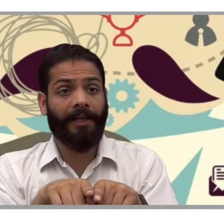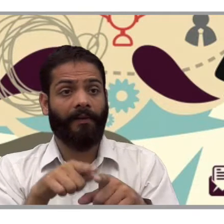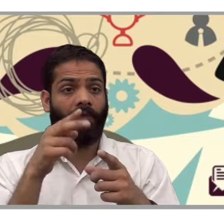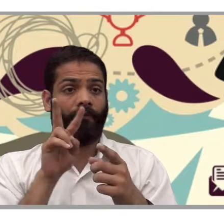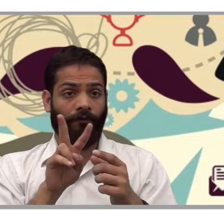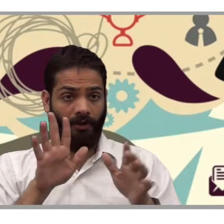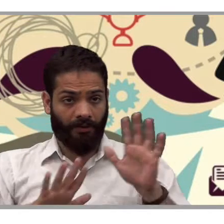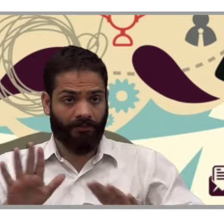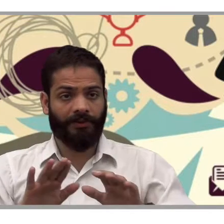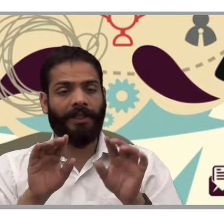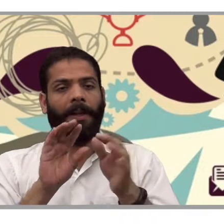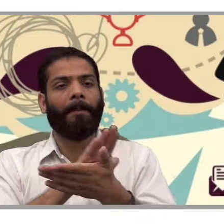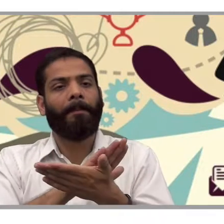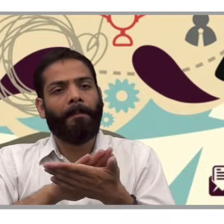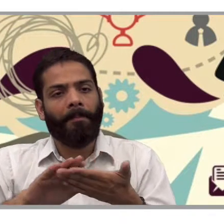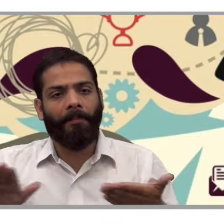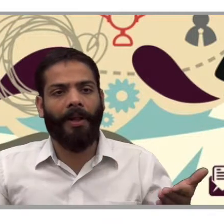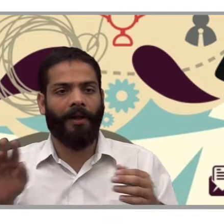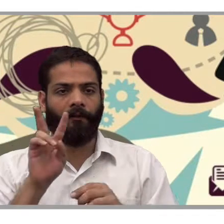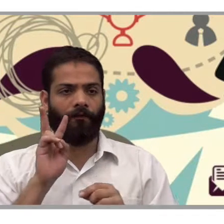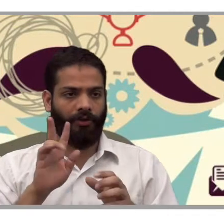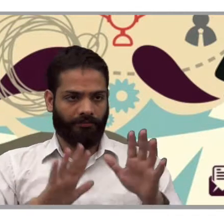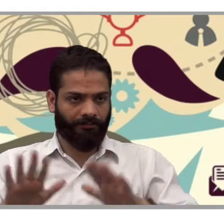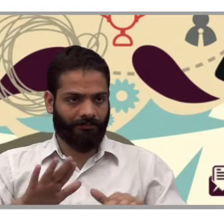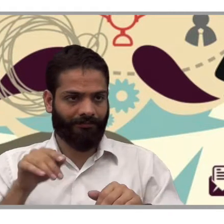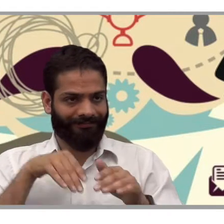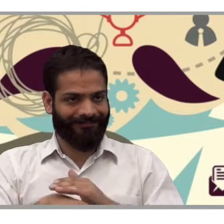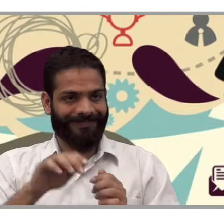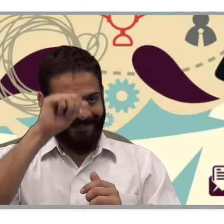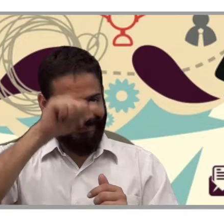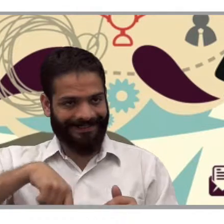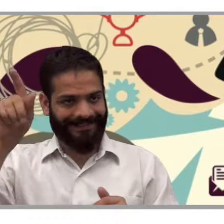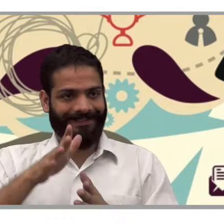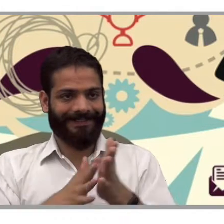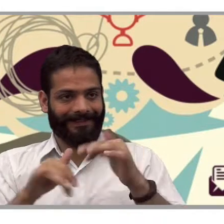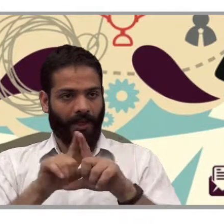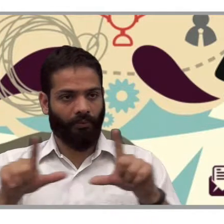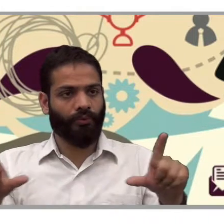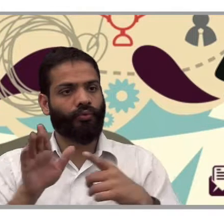Language show verb agreement with the clause final sign go,